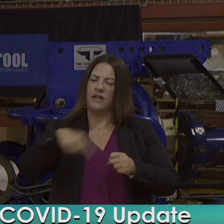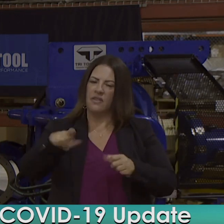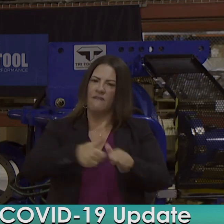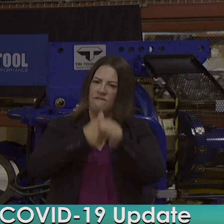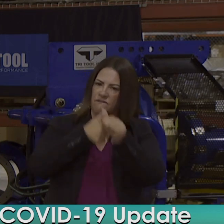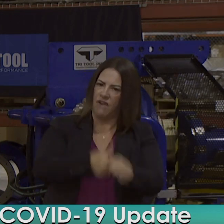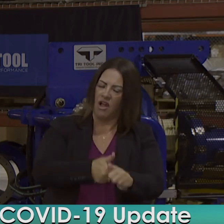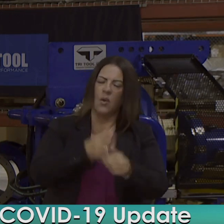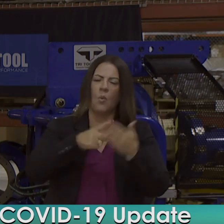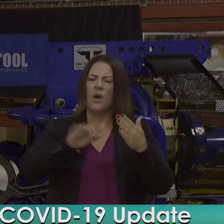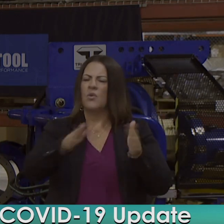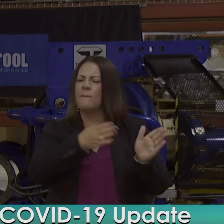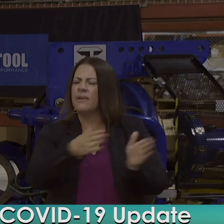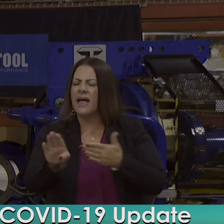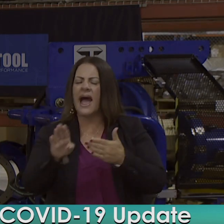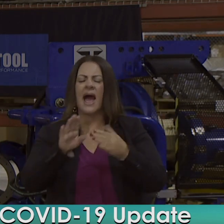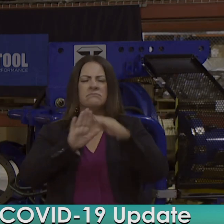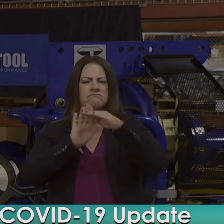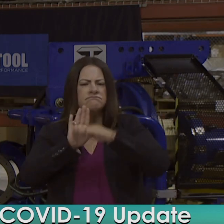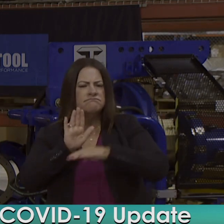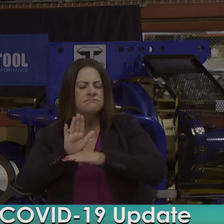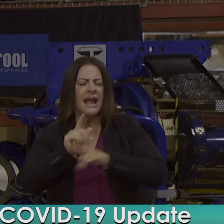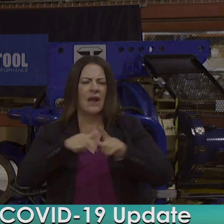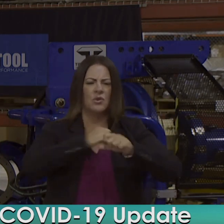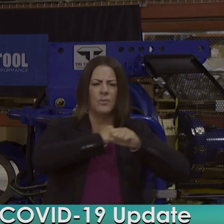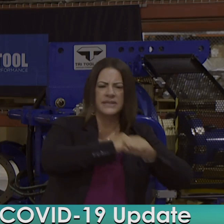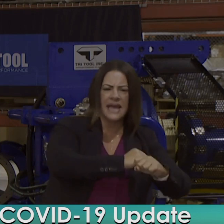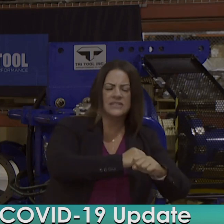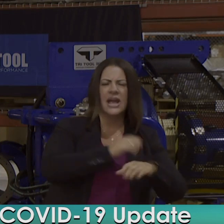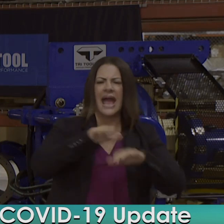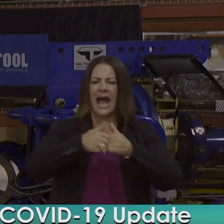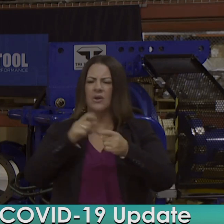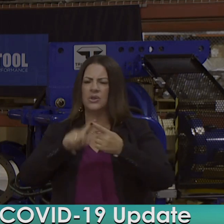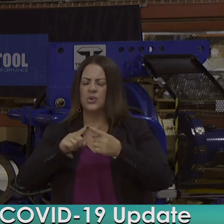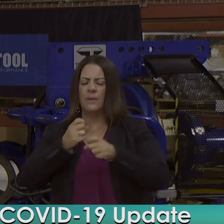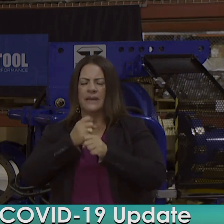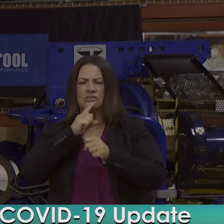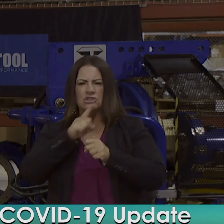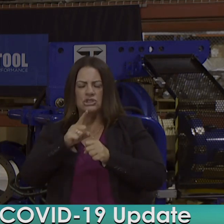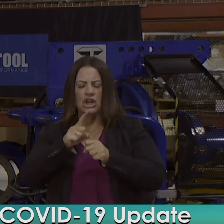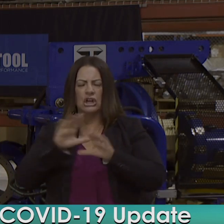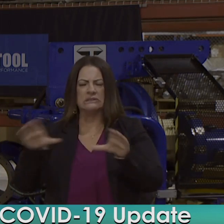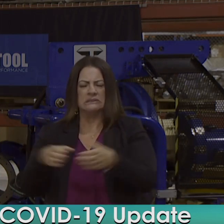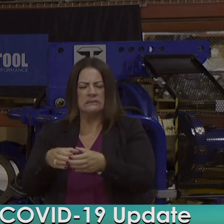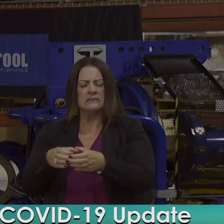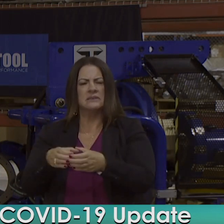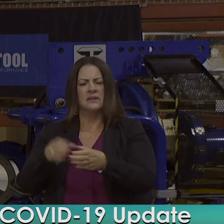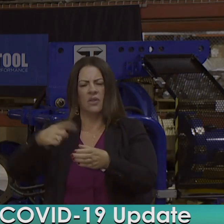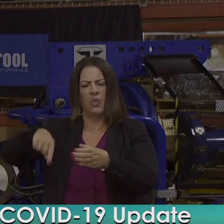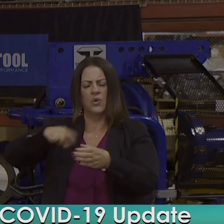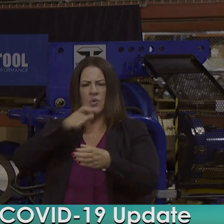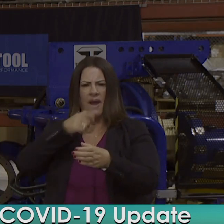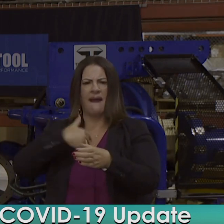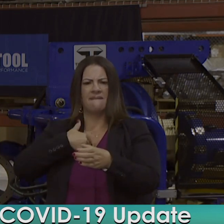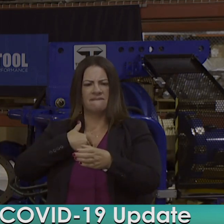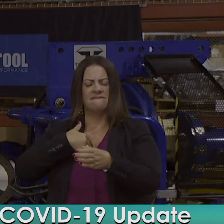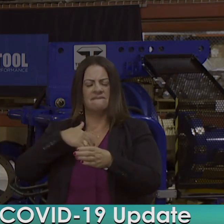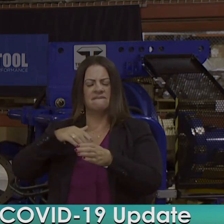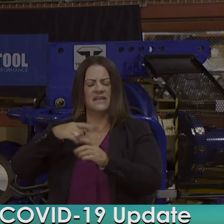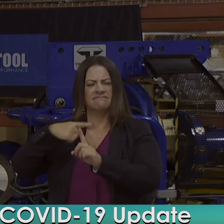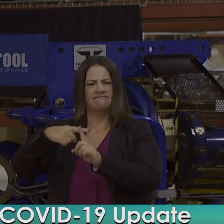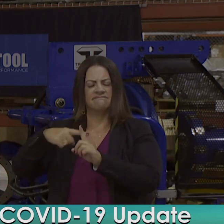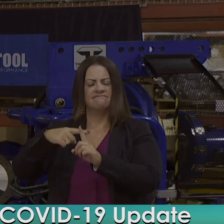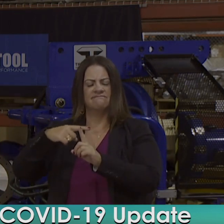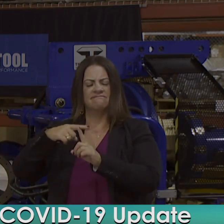have plans, protection plans, and containment plans for this virus. Those are point in time. As